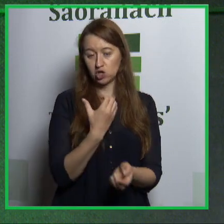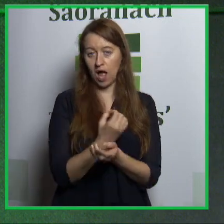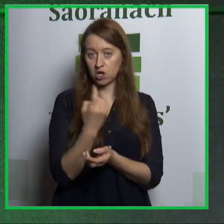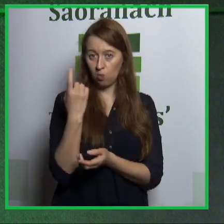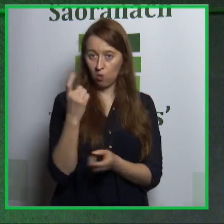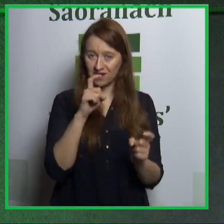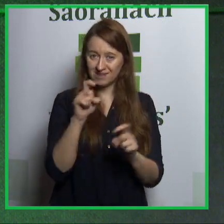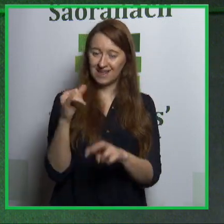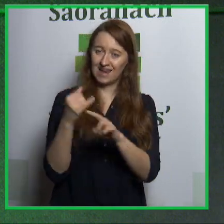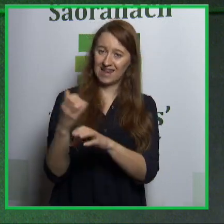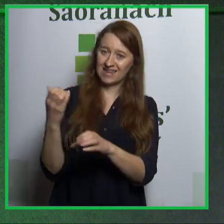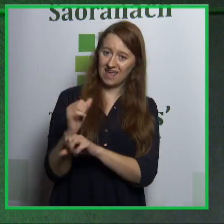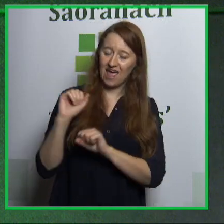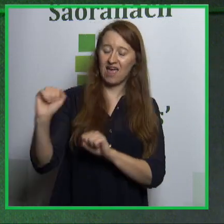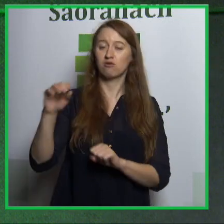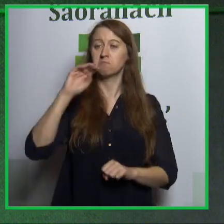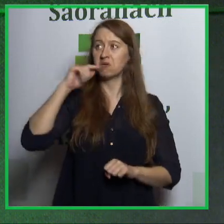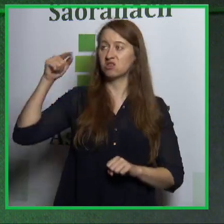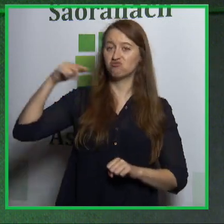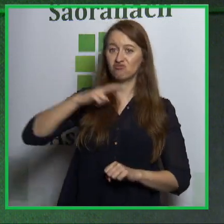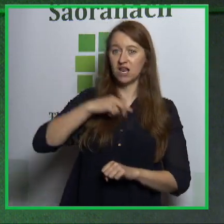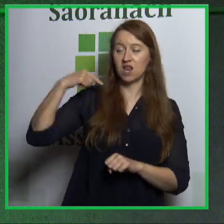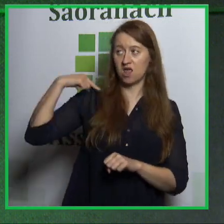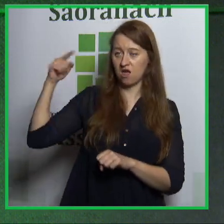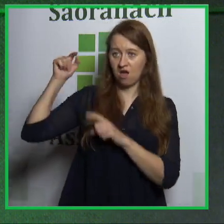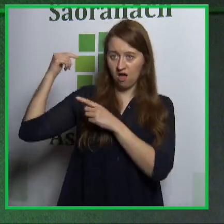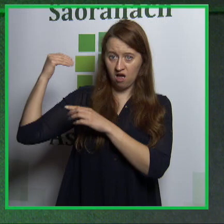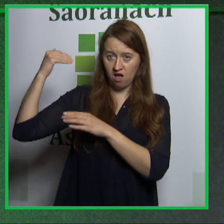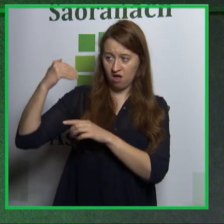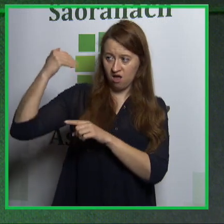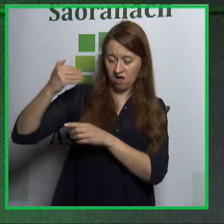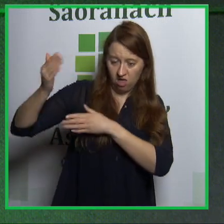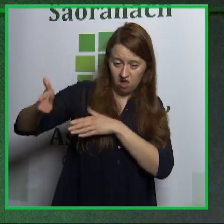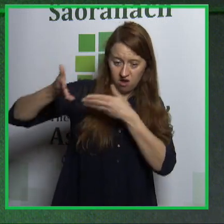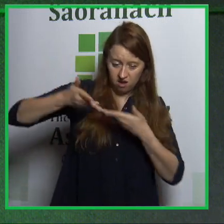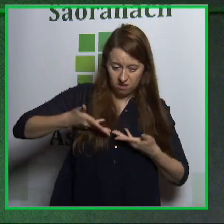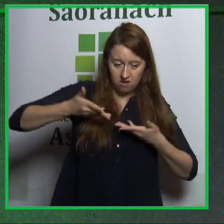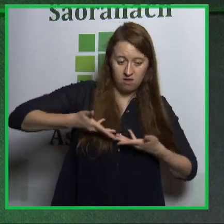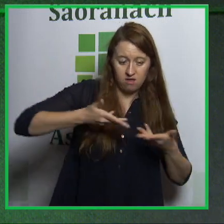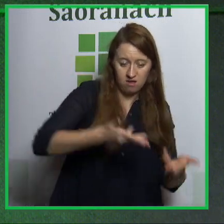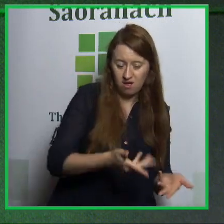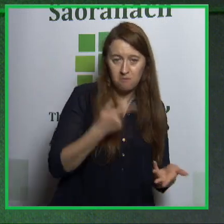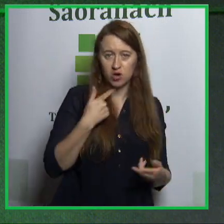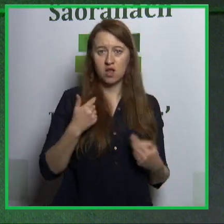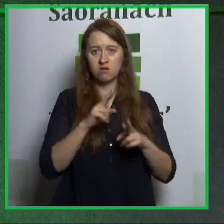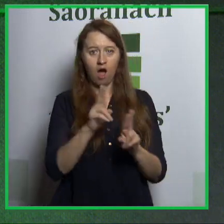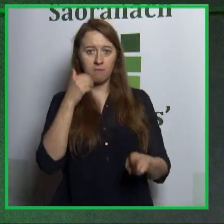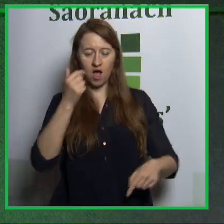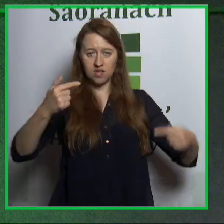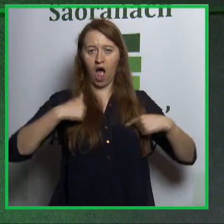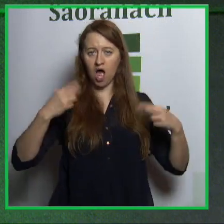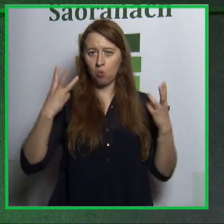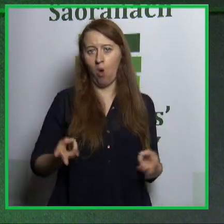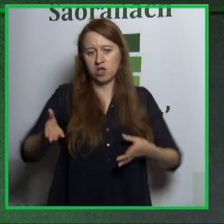the state. So that's like the baton is being passed on, not through any, you know, want or will from myself, but it's just the